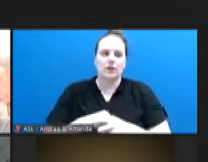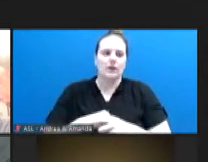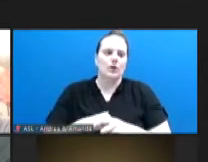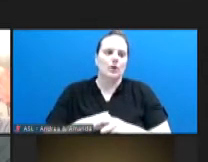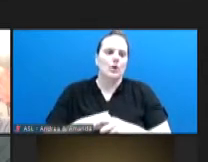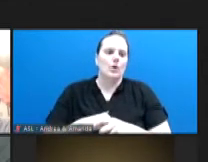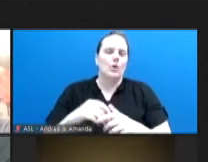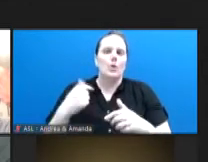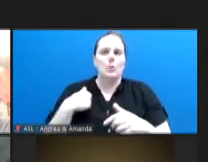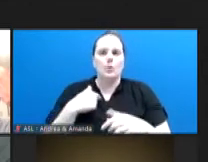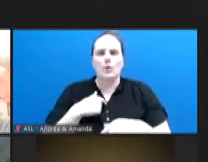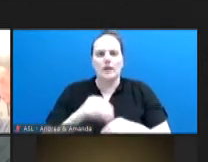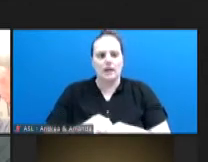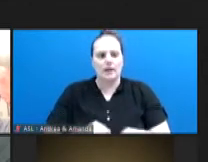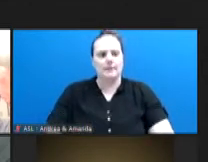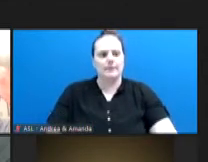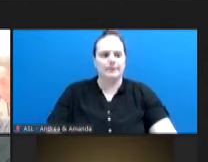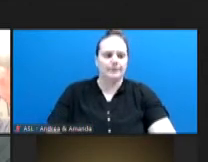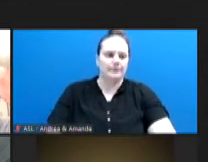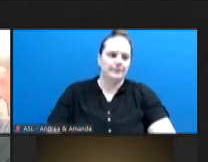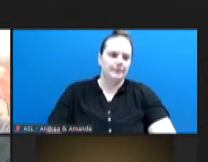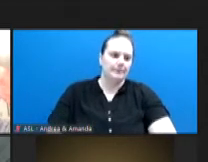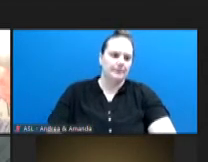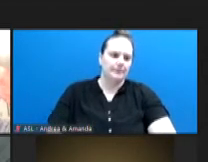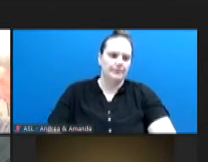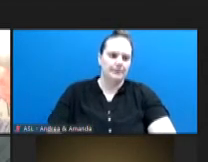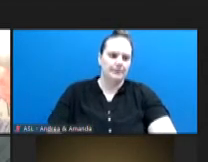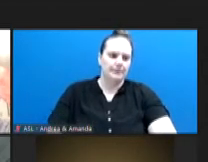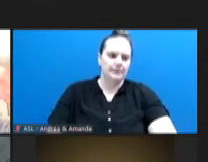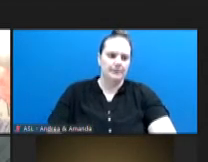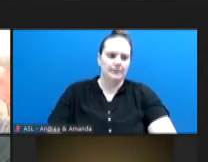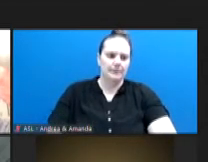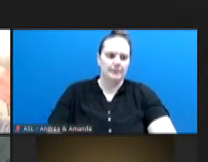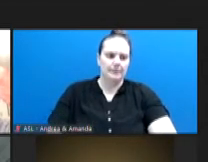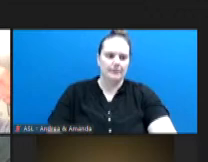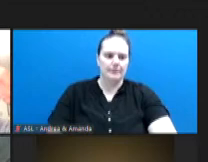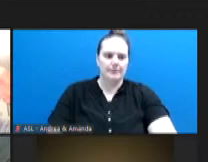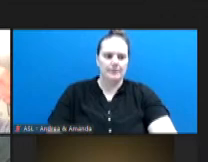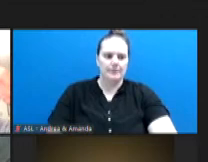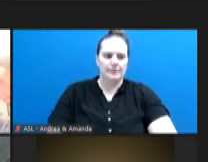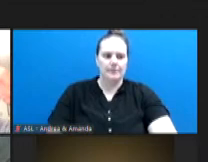the final process of our office selecting